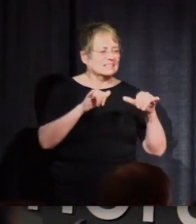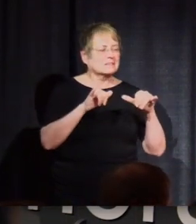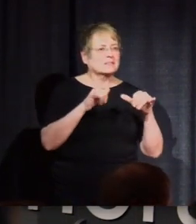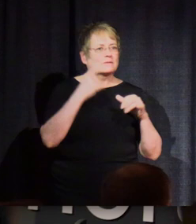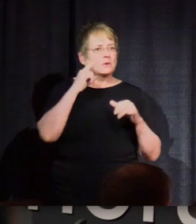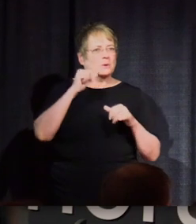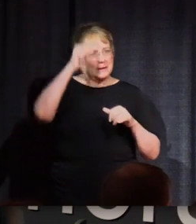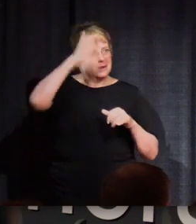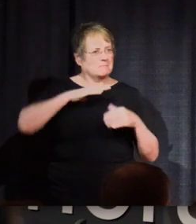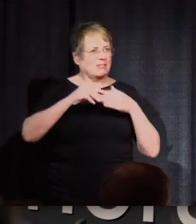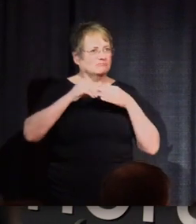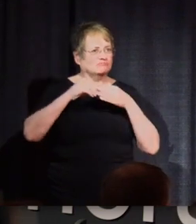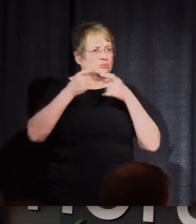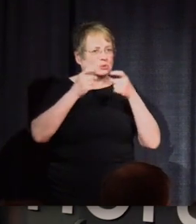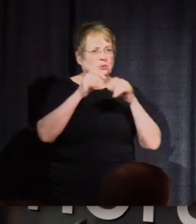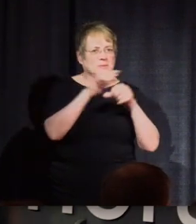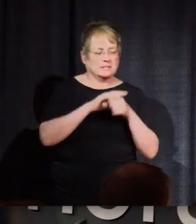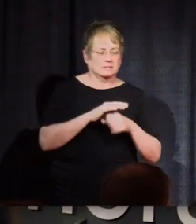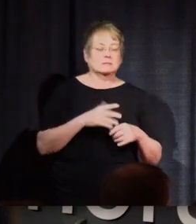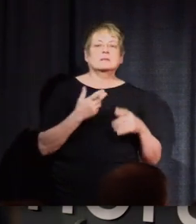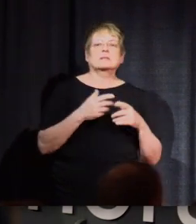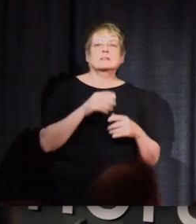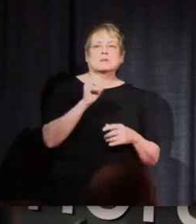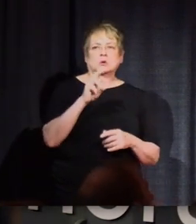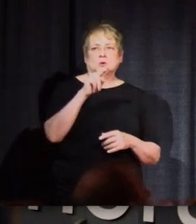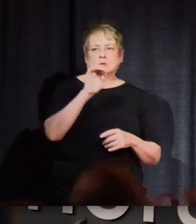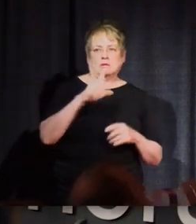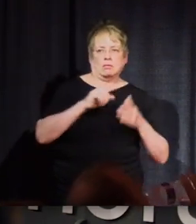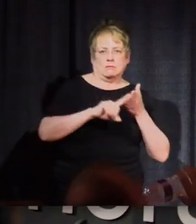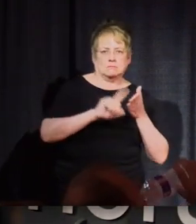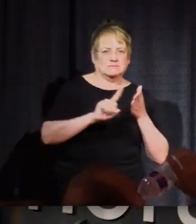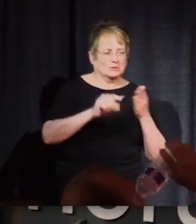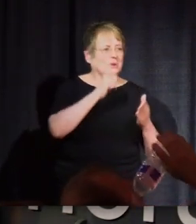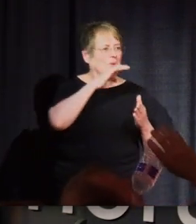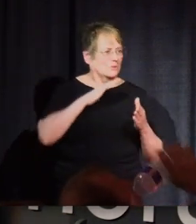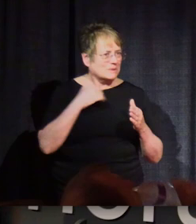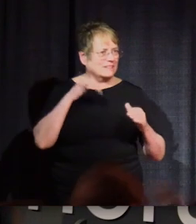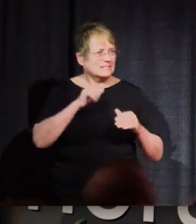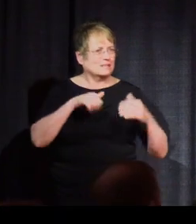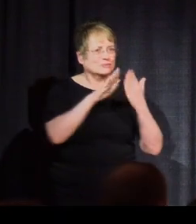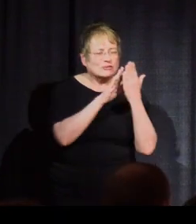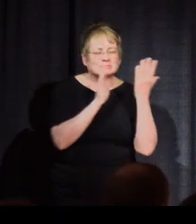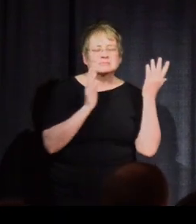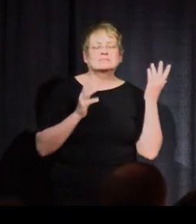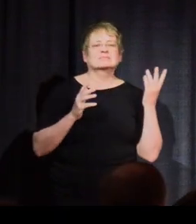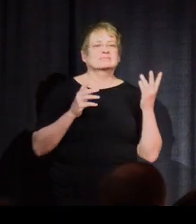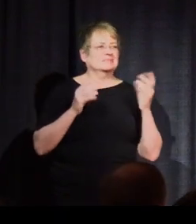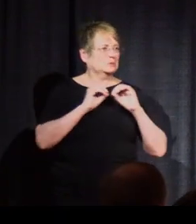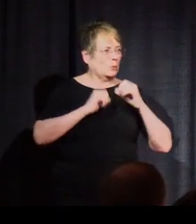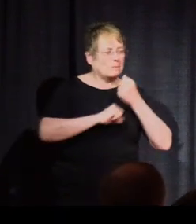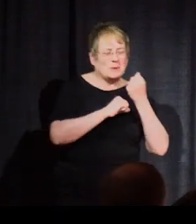according to a cornell study women in male-dominated fields face these common challenges lack of support feeling